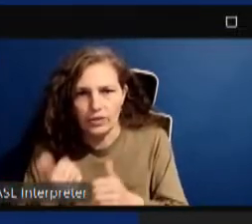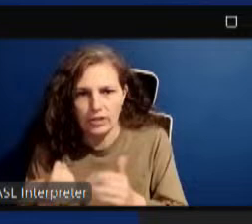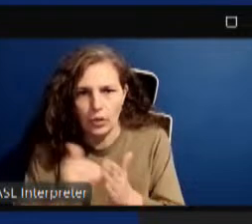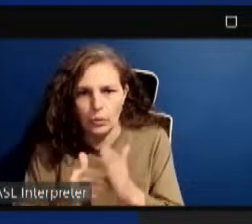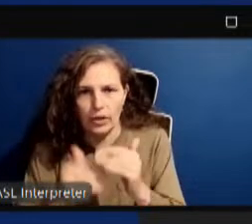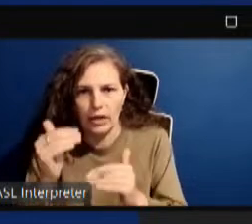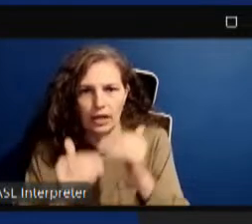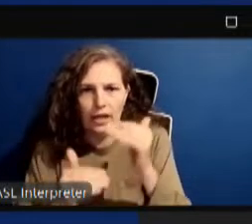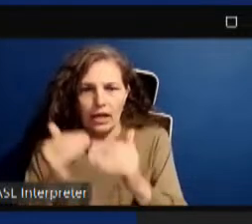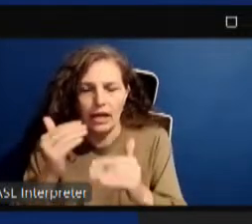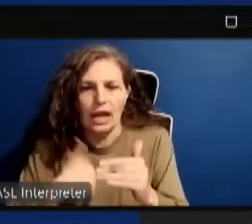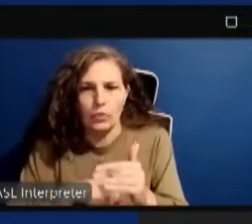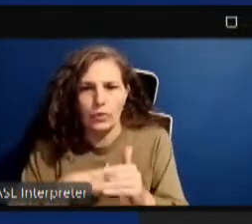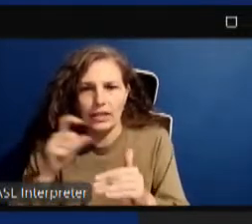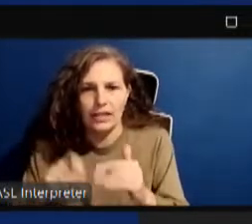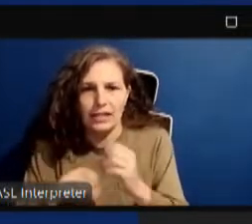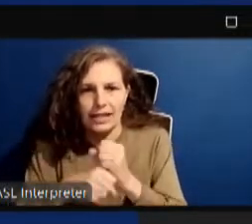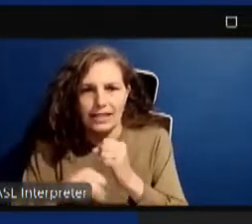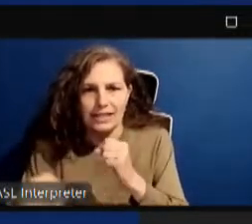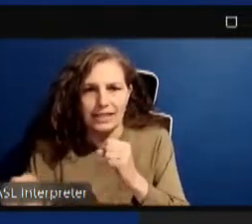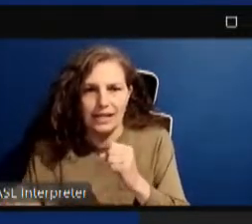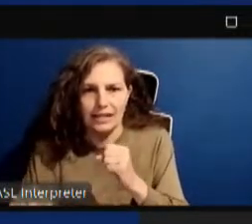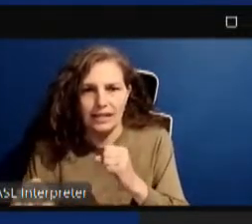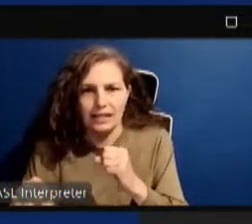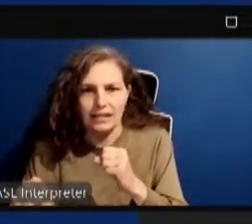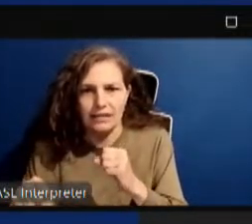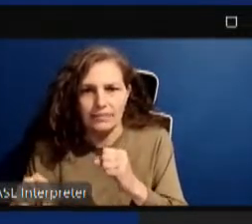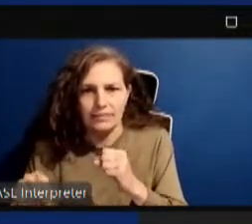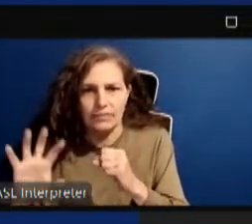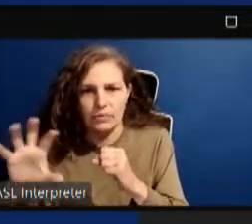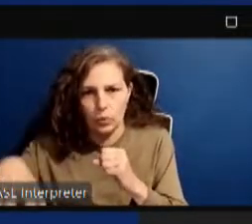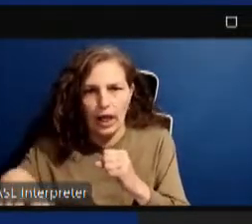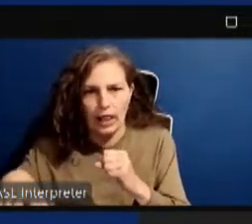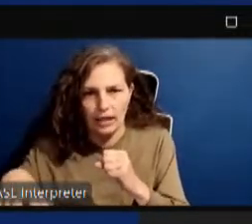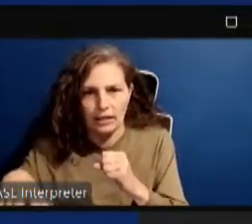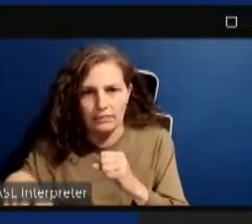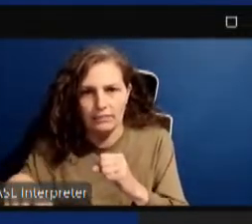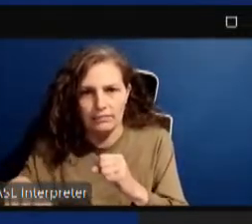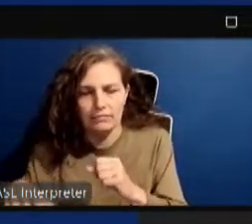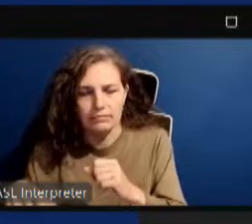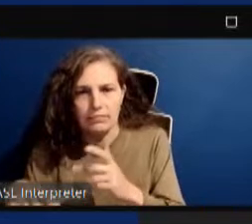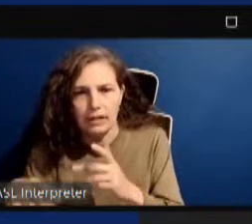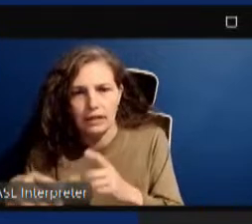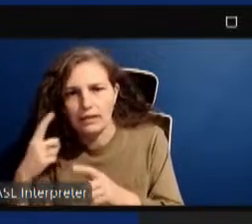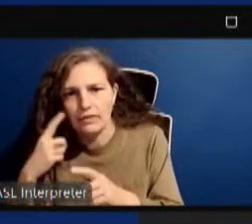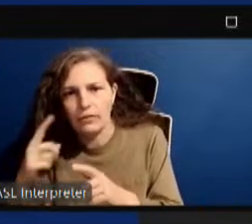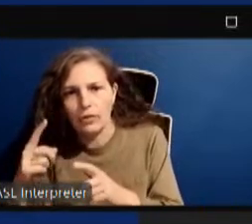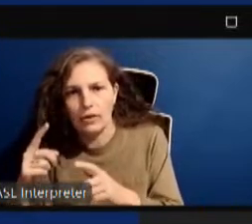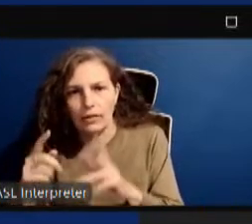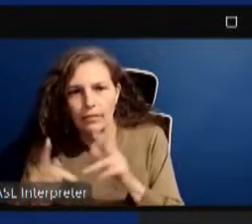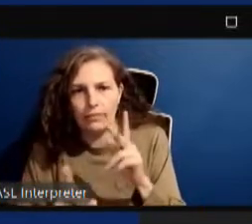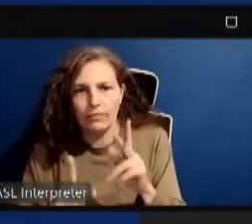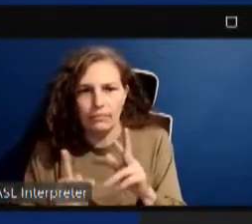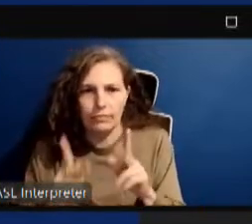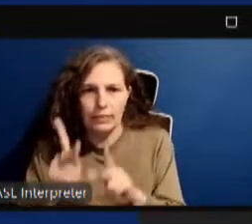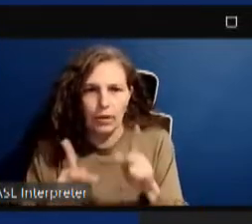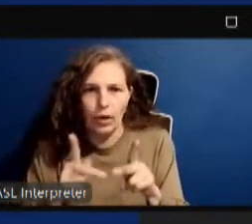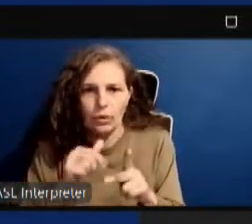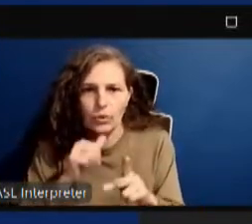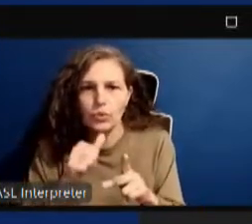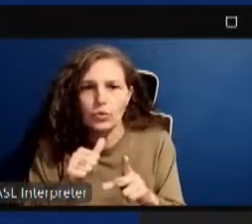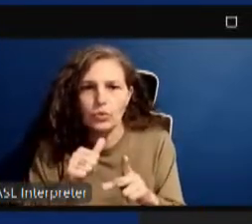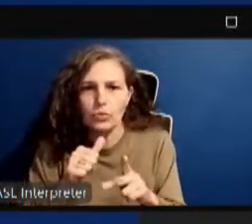of our policies provide. Given that most everyone is underinsured, can the commissioner insist